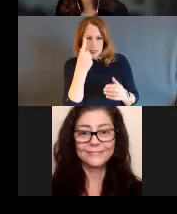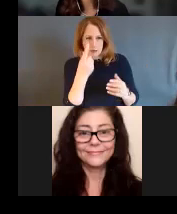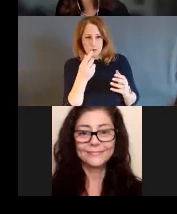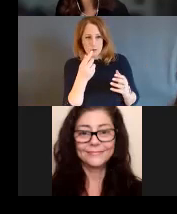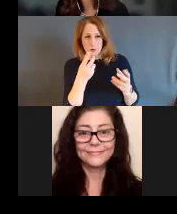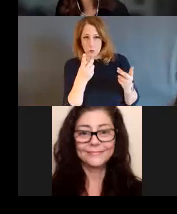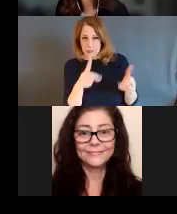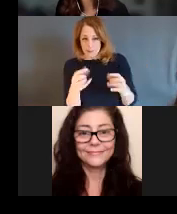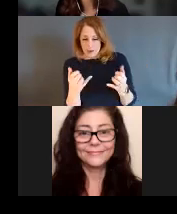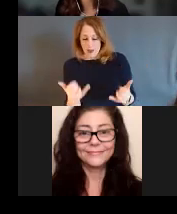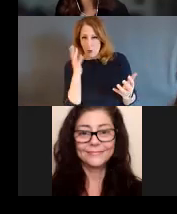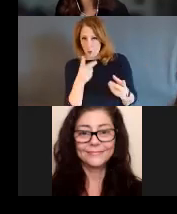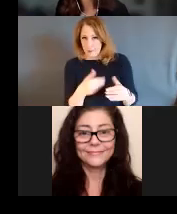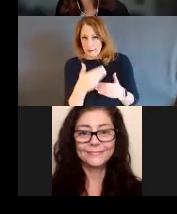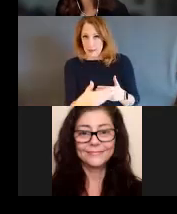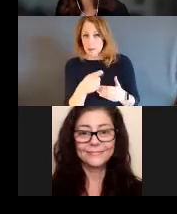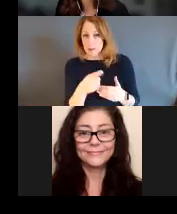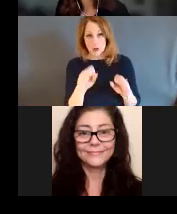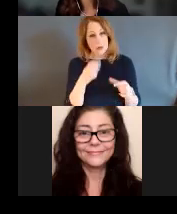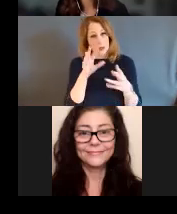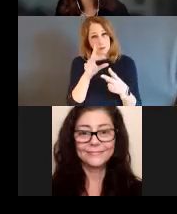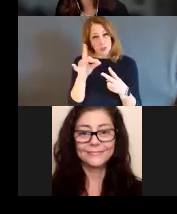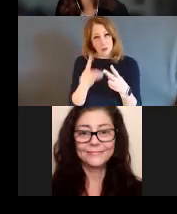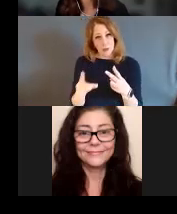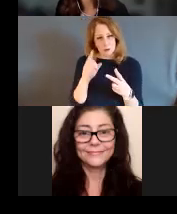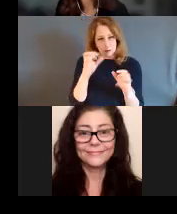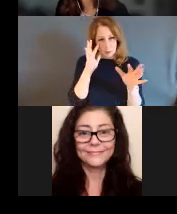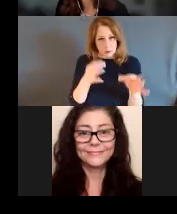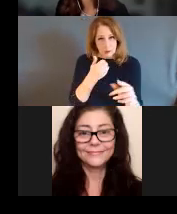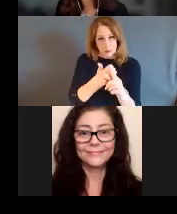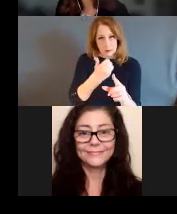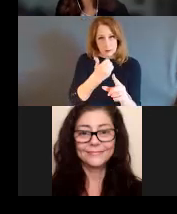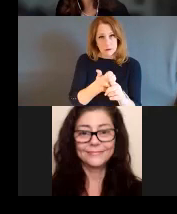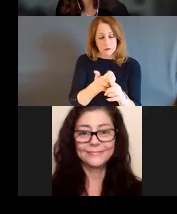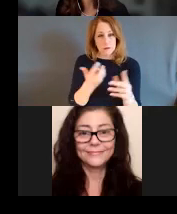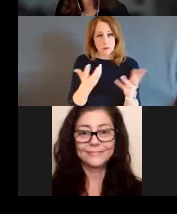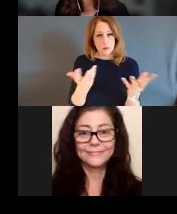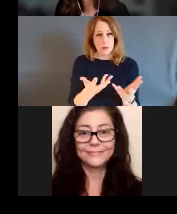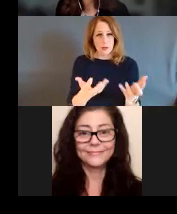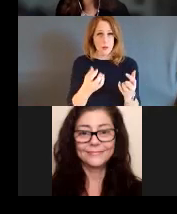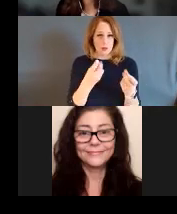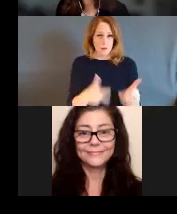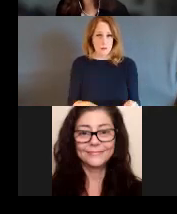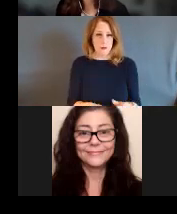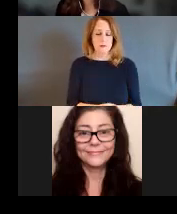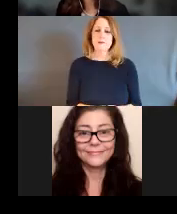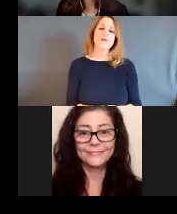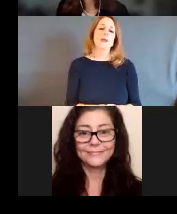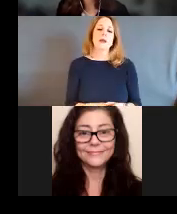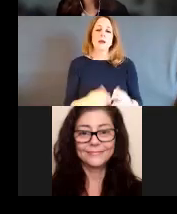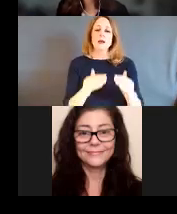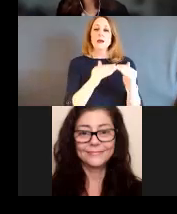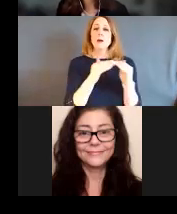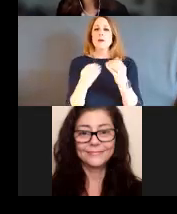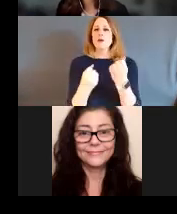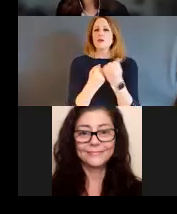a decision, they have a choice, they can make that decision for themselves of what they want to happen next? With peer support, how are